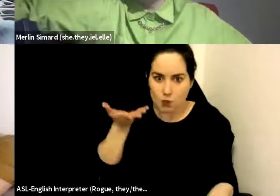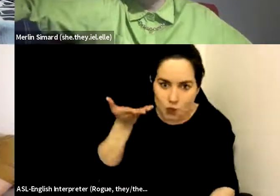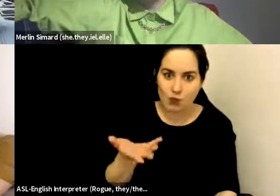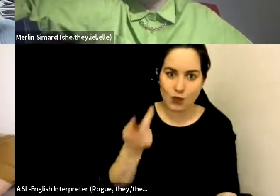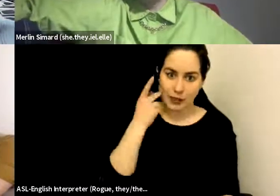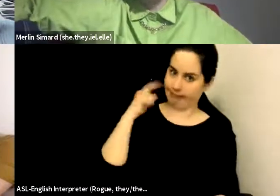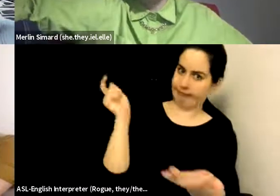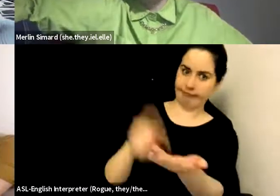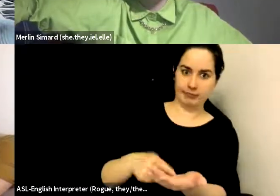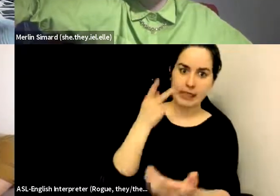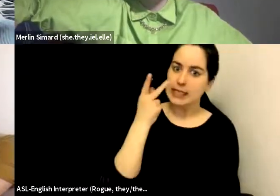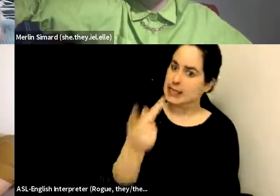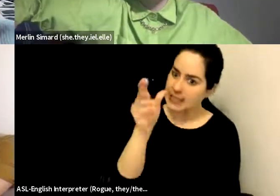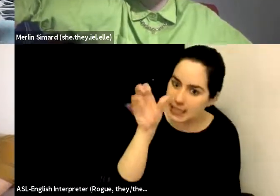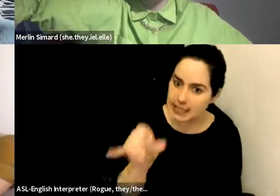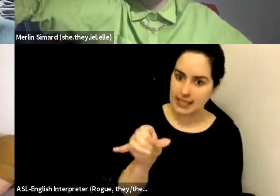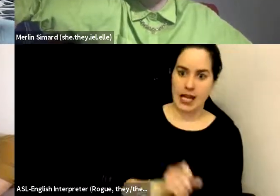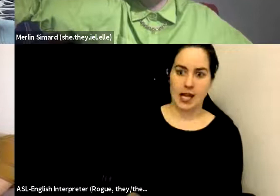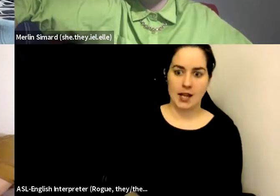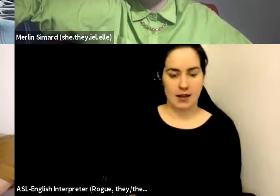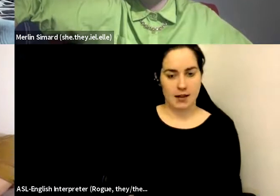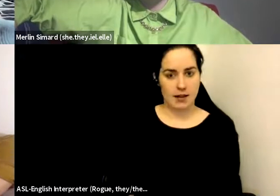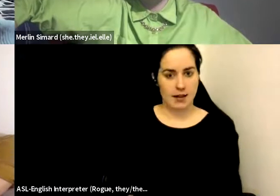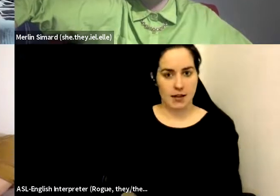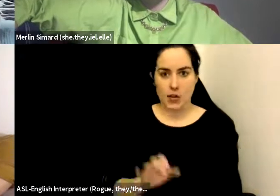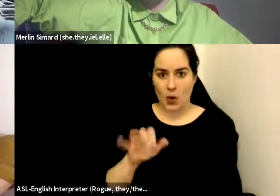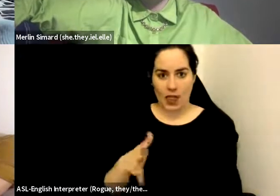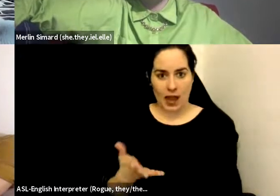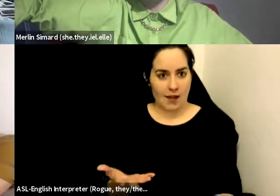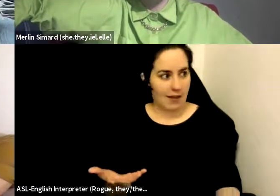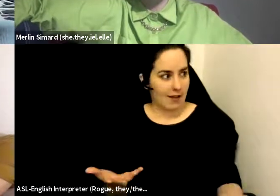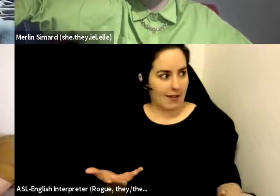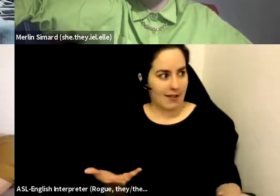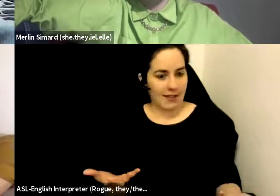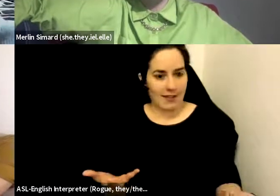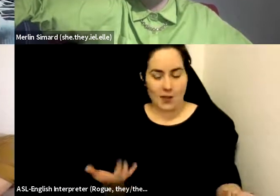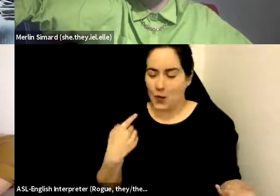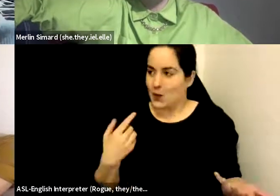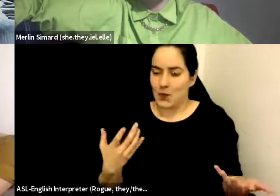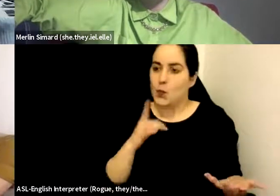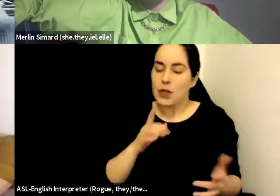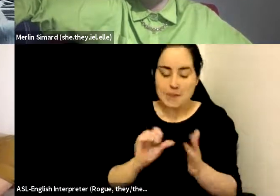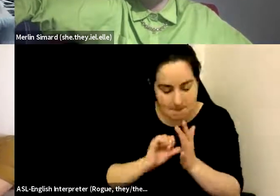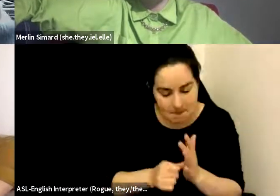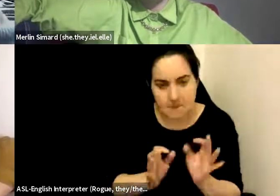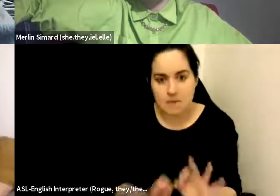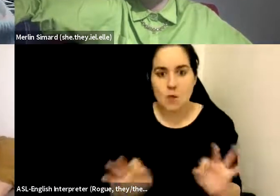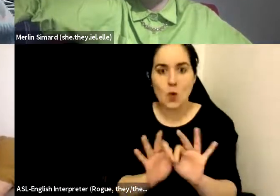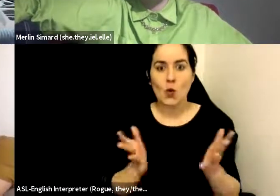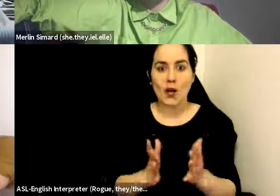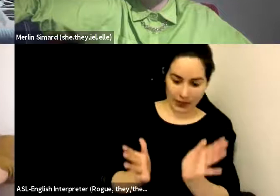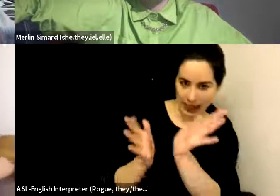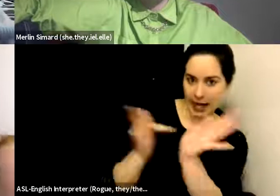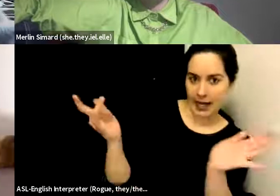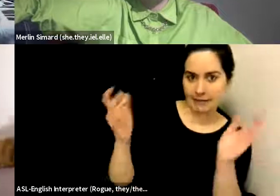it, right? And so I think that the more that we need to, the more that we remember that we are a part of